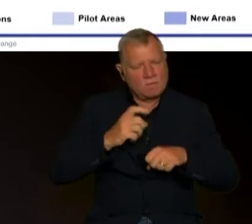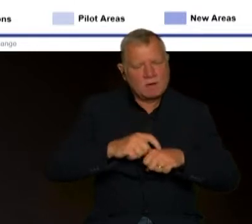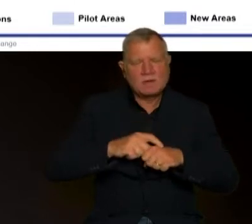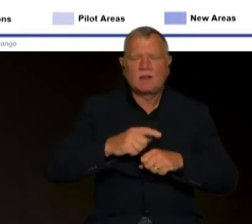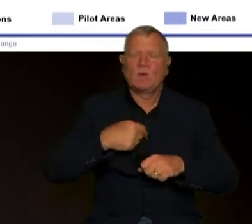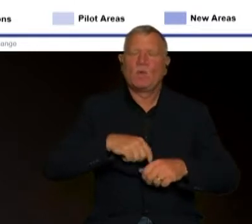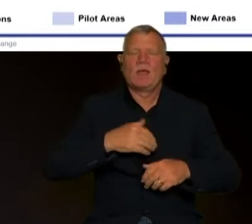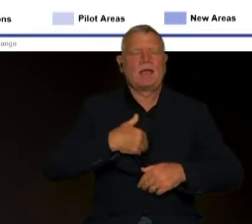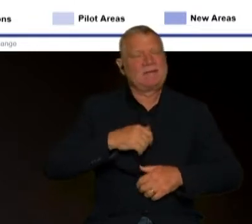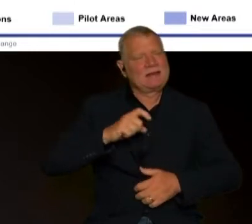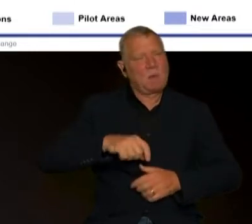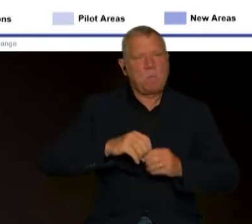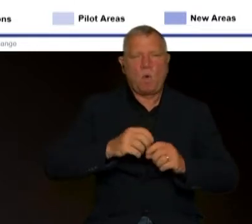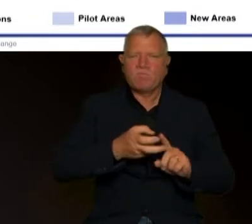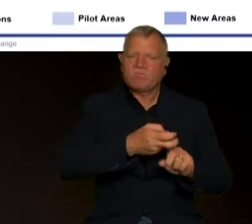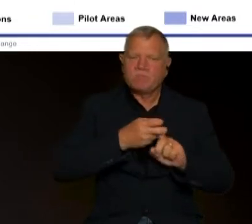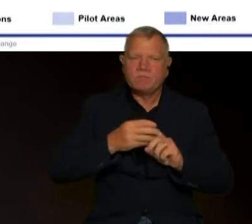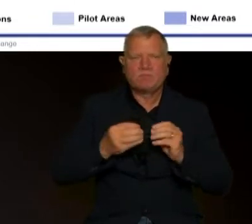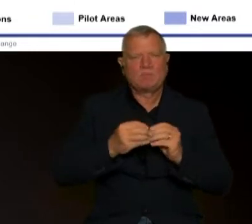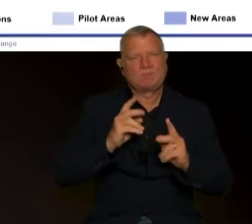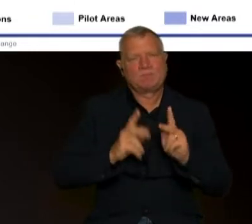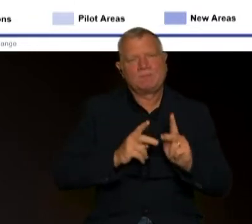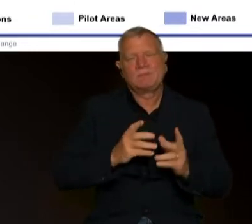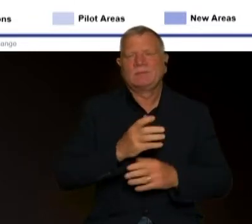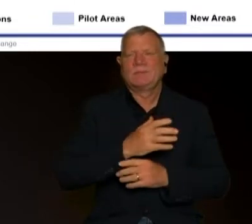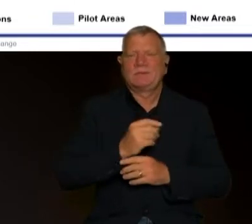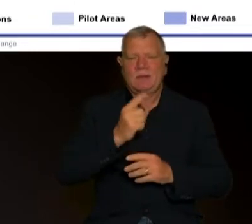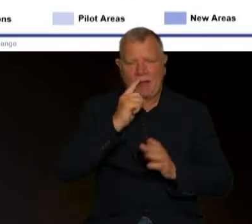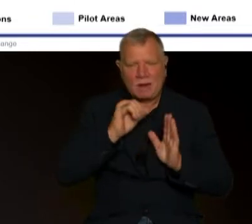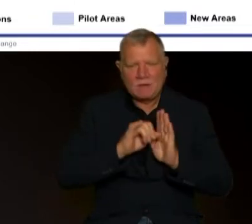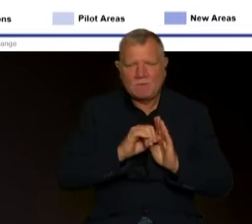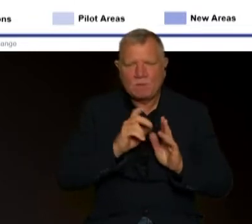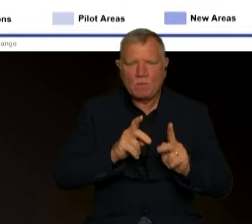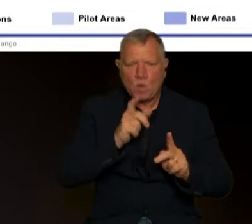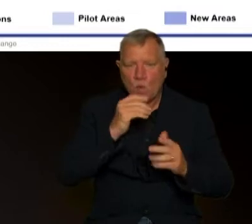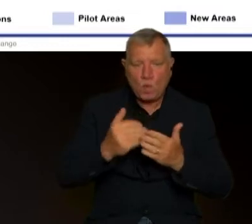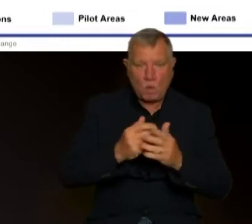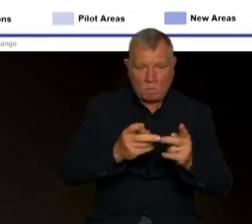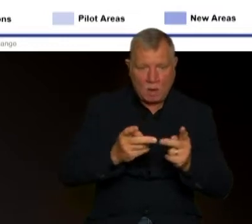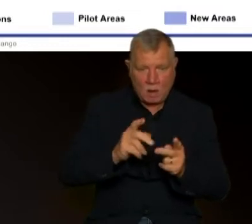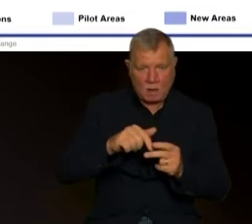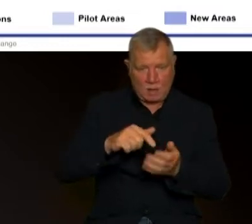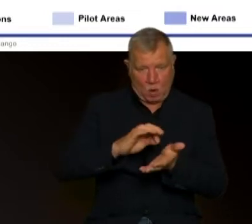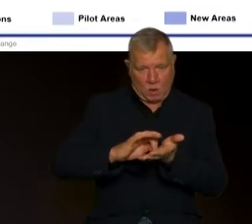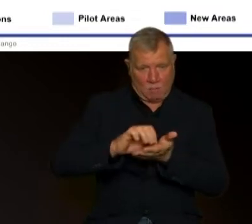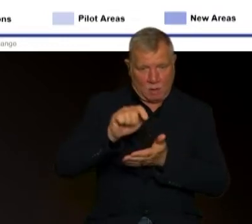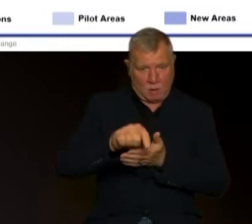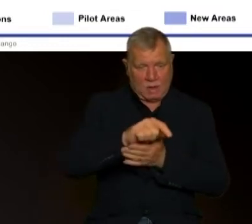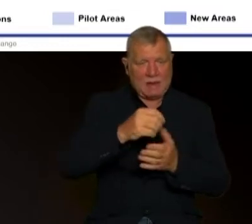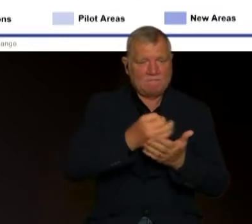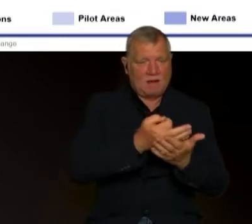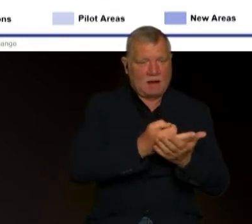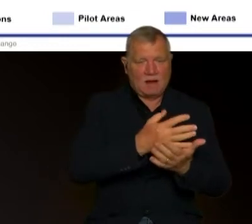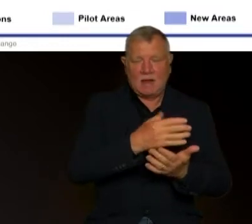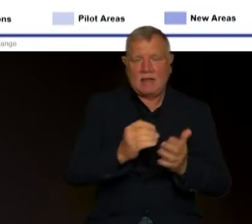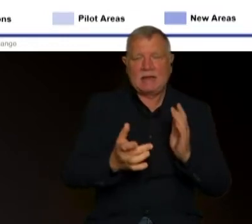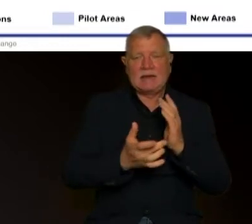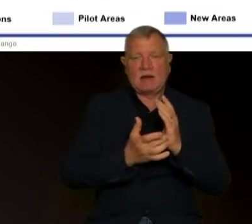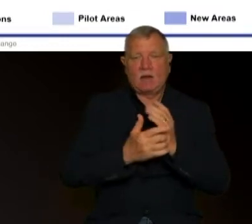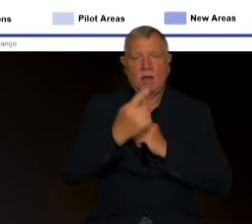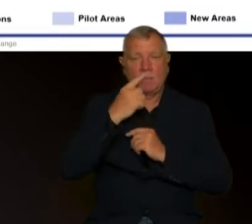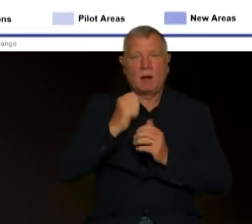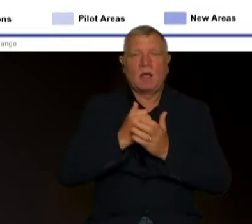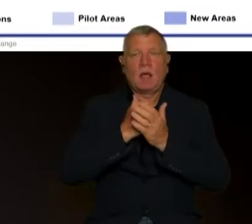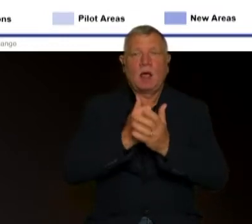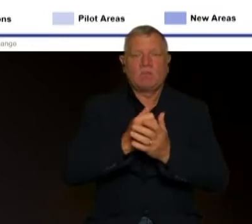he told us many times that there was the need to recruit new personnel. So we identified new positions in accounting, finances,